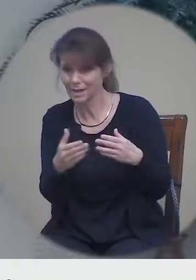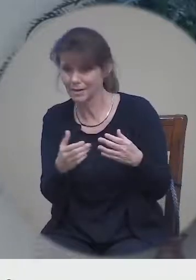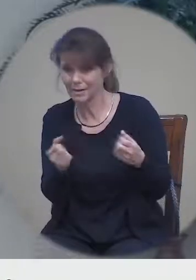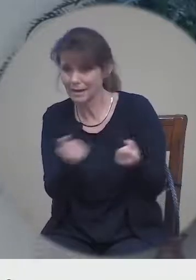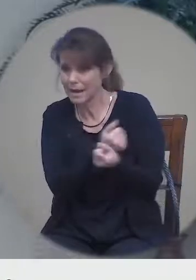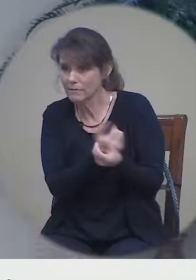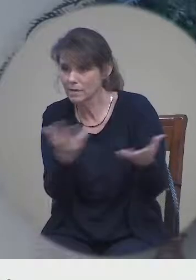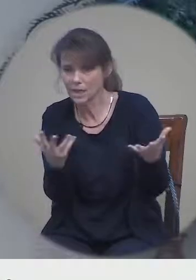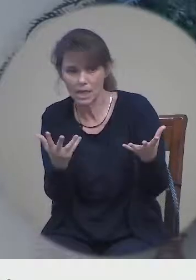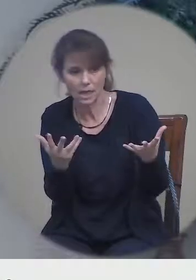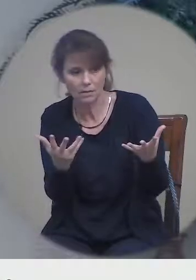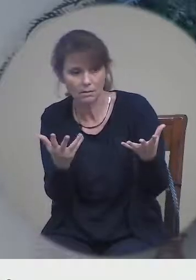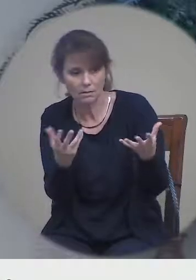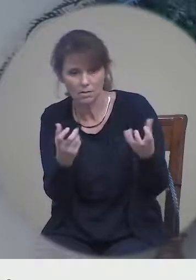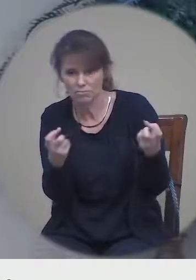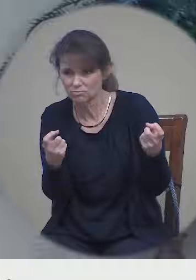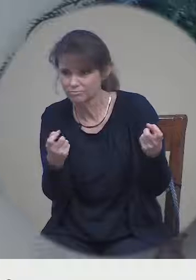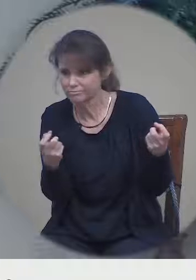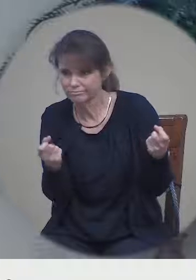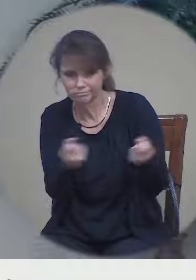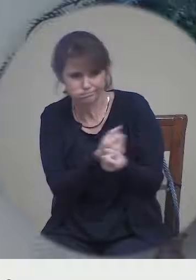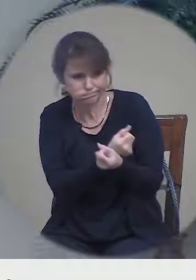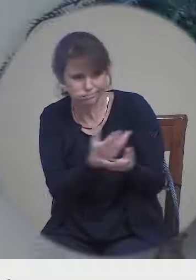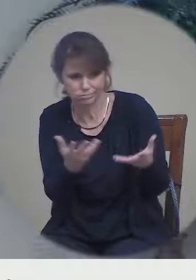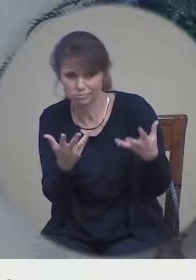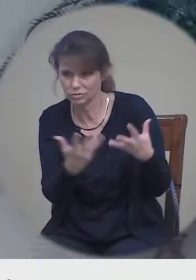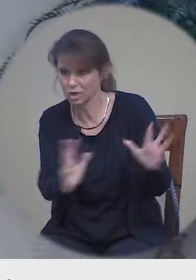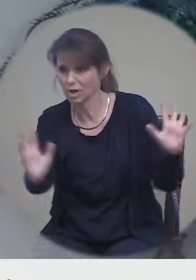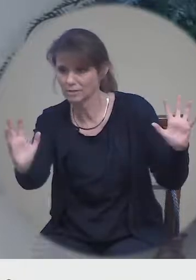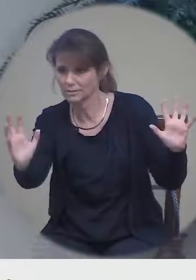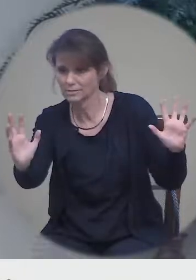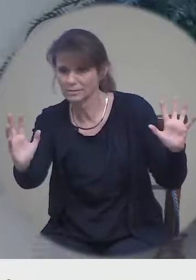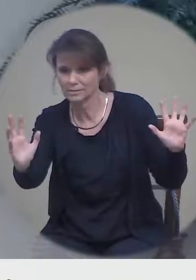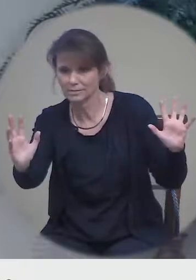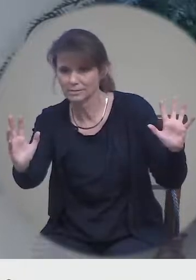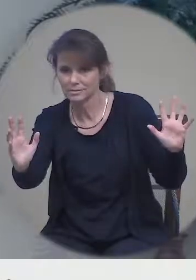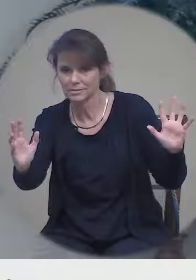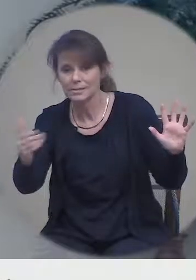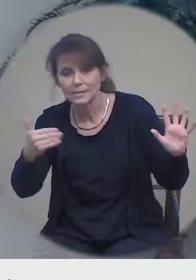of everything that we have, we still have the hope of heaven.